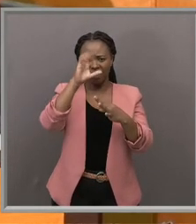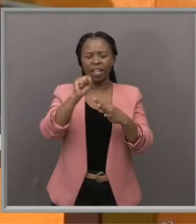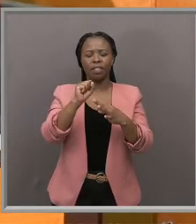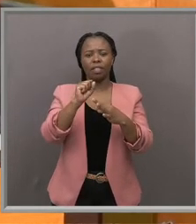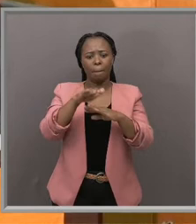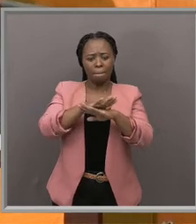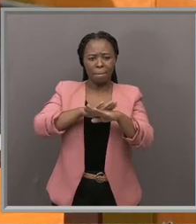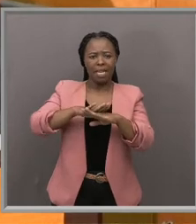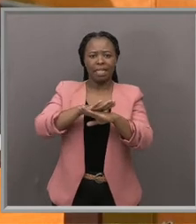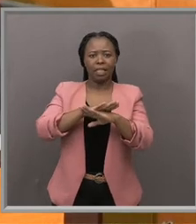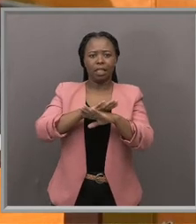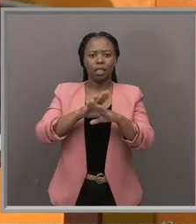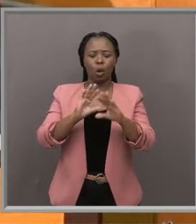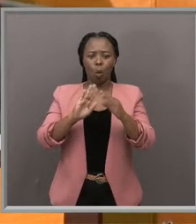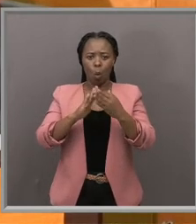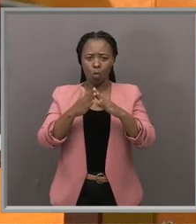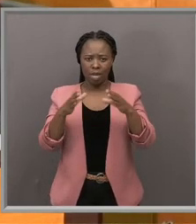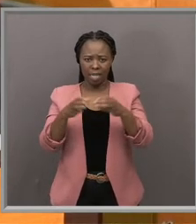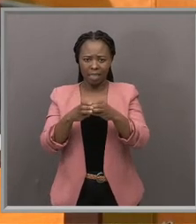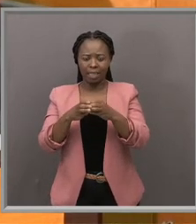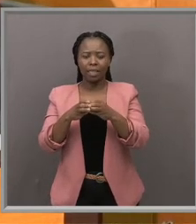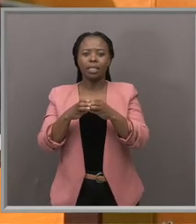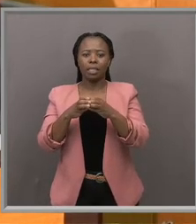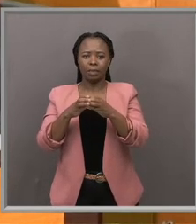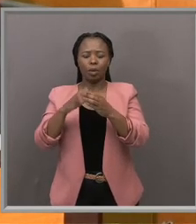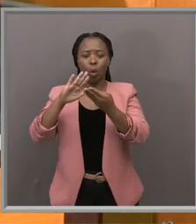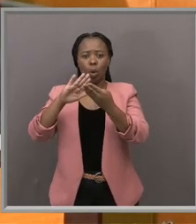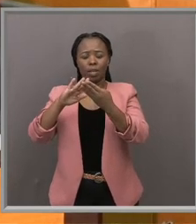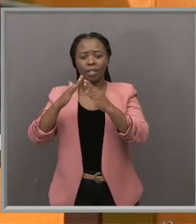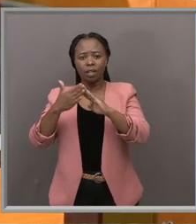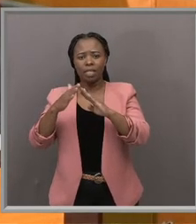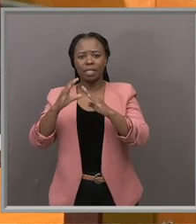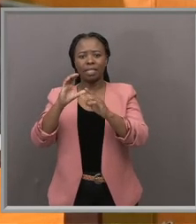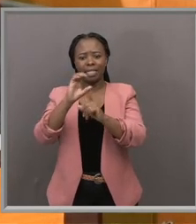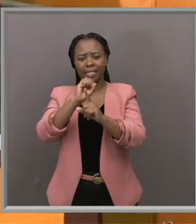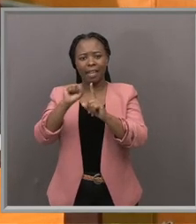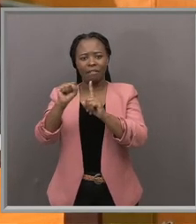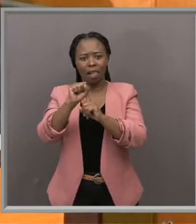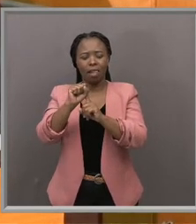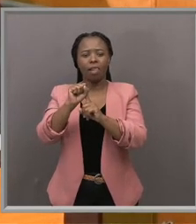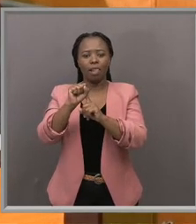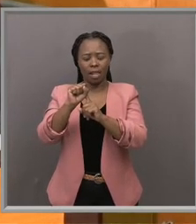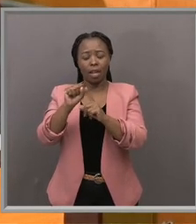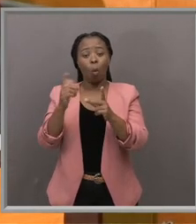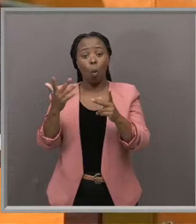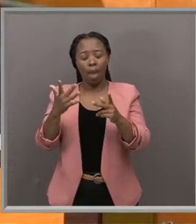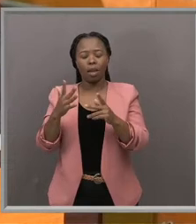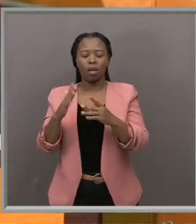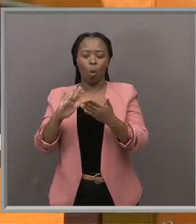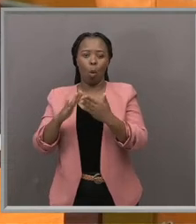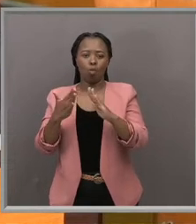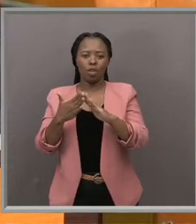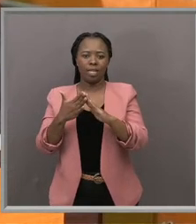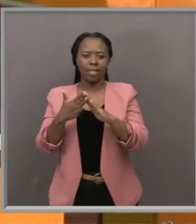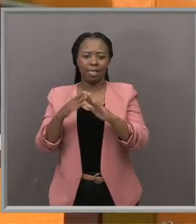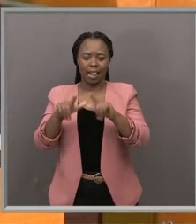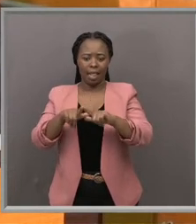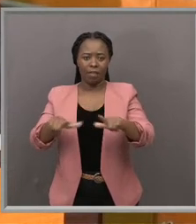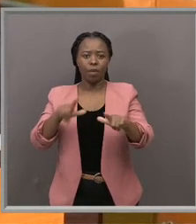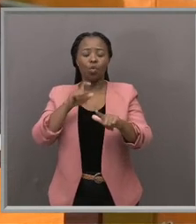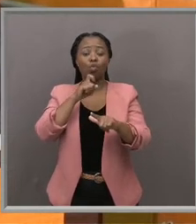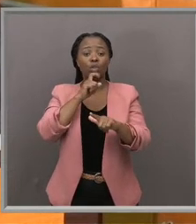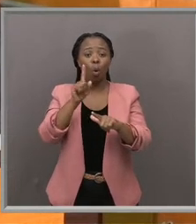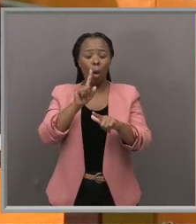leaders, civil society organizations, and at a community level, using ward-based war